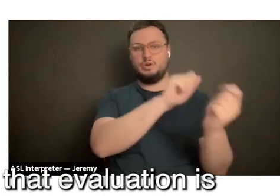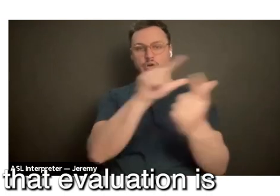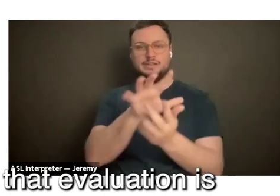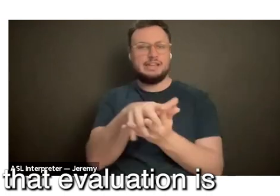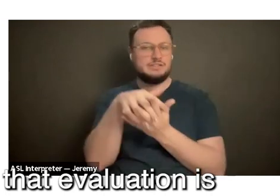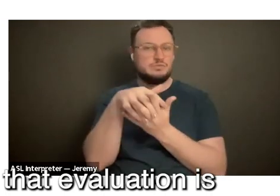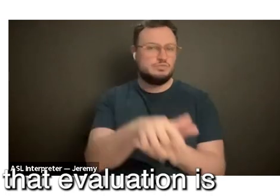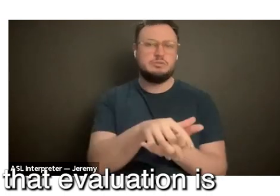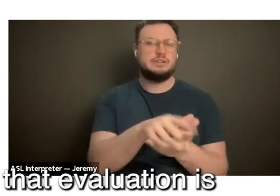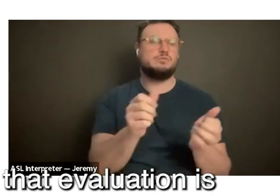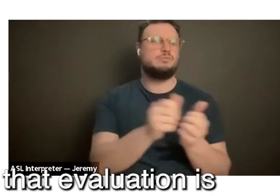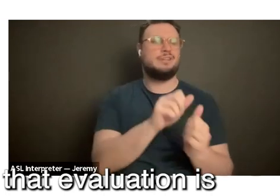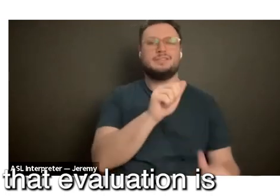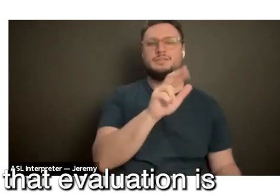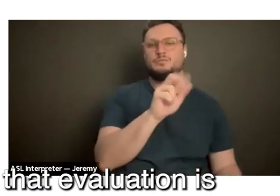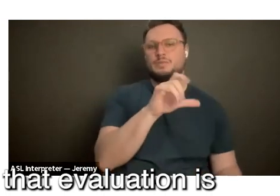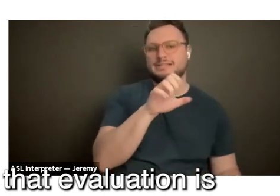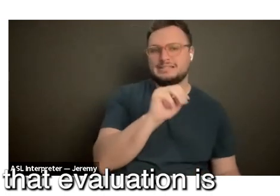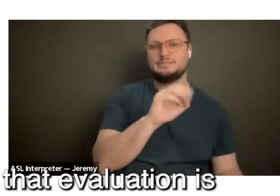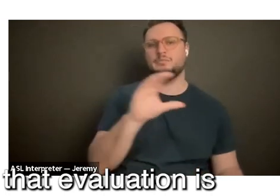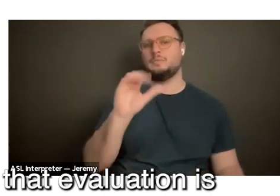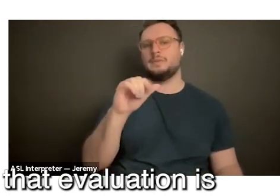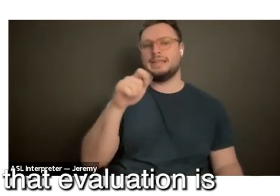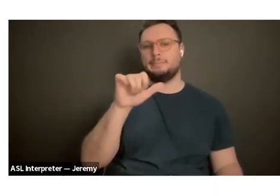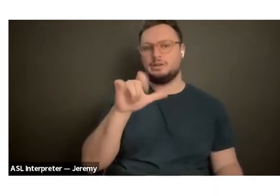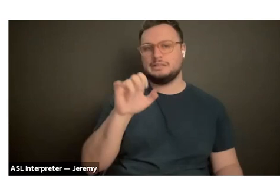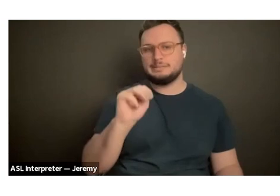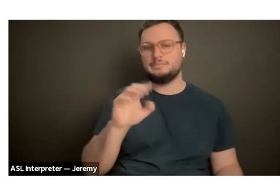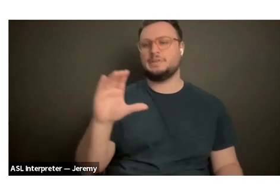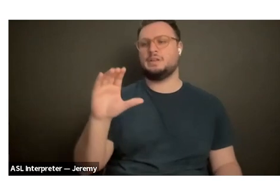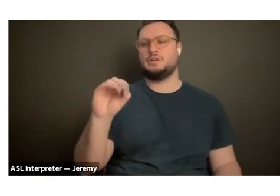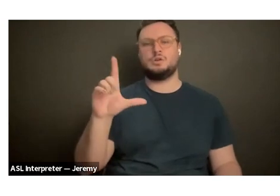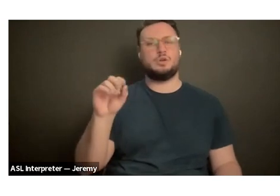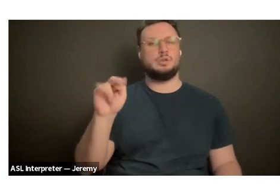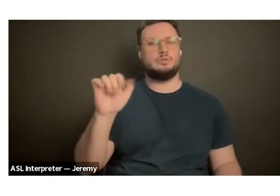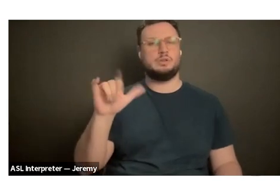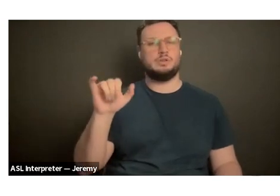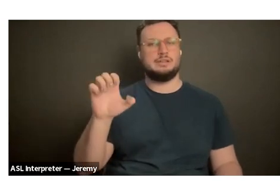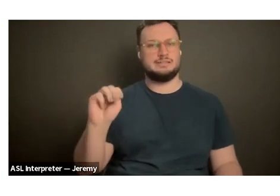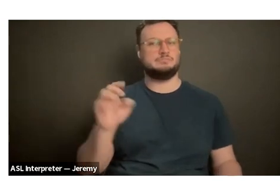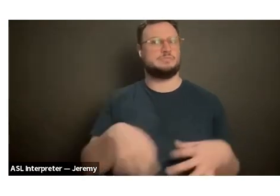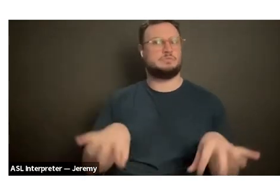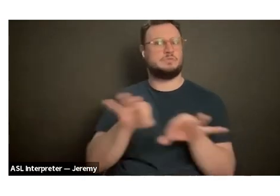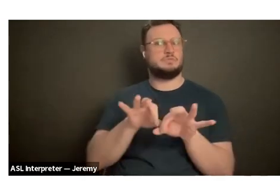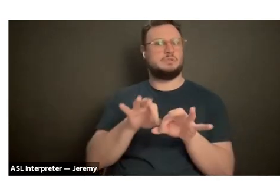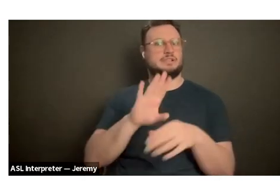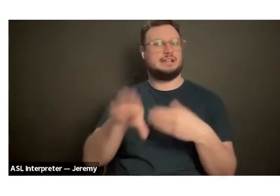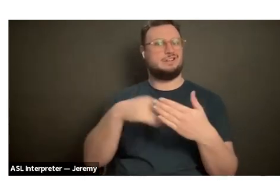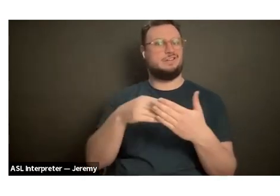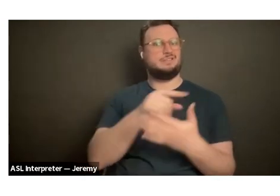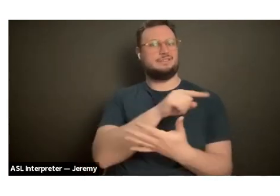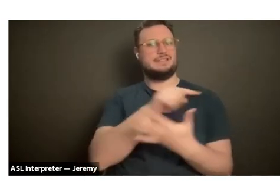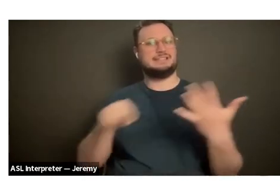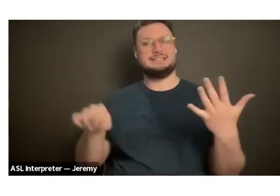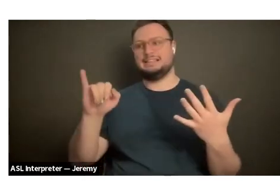into racism and capitalism and colonialism, and it's really important to understand that. And this is why we should just fuck